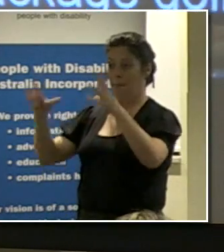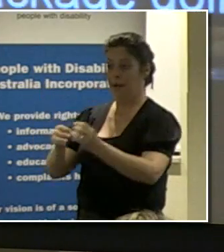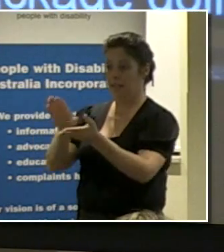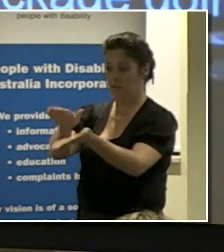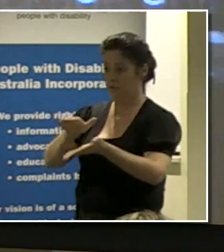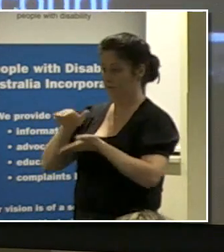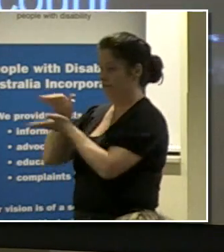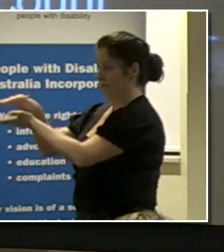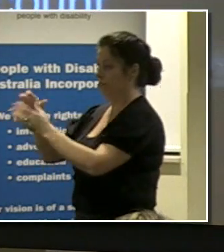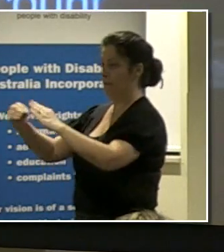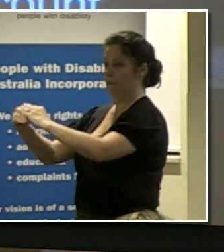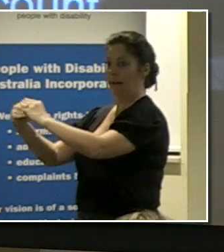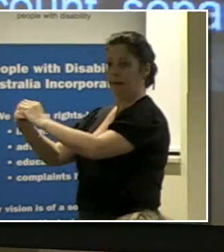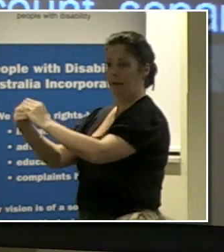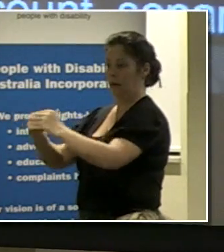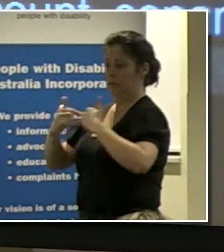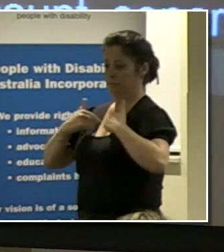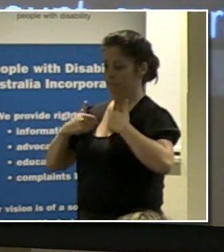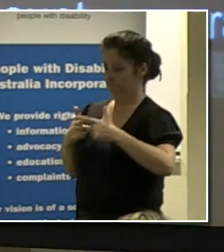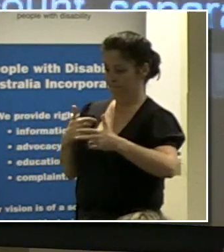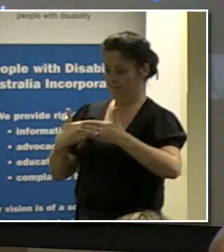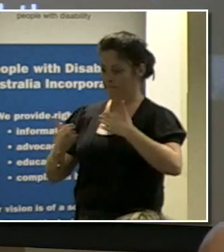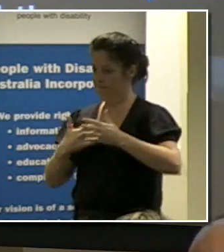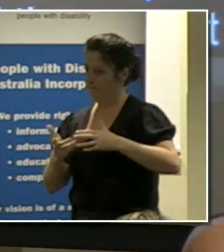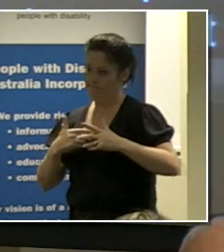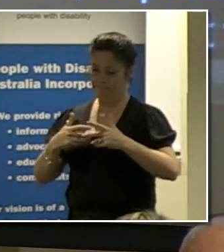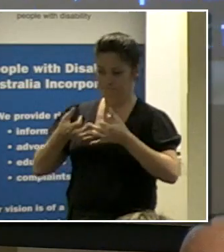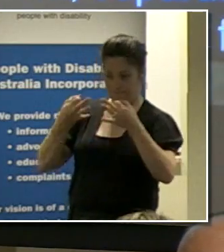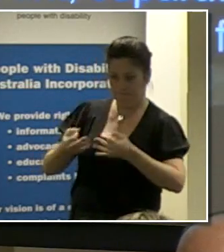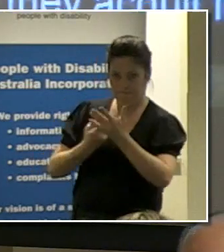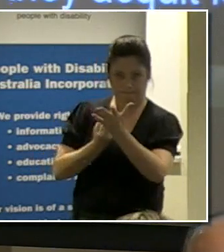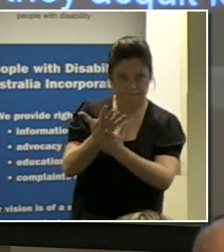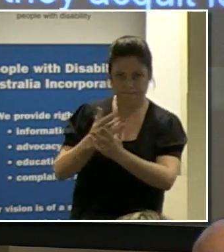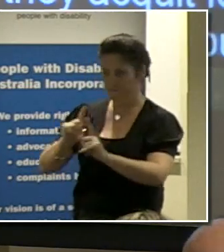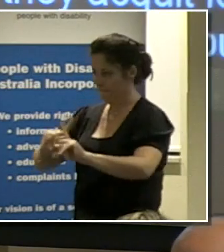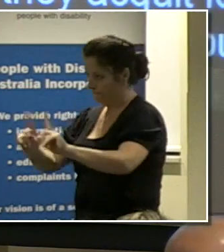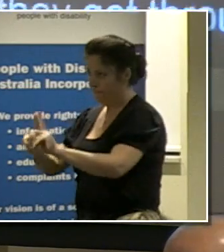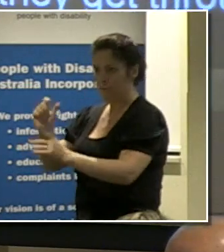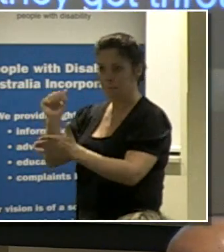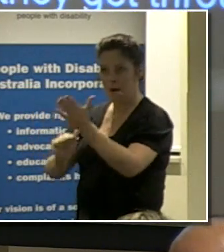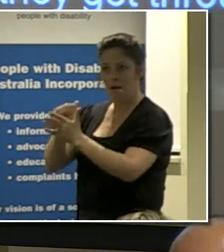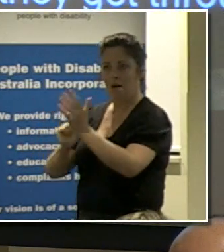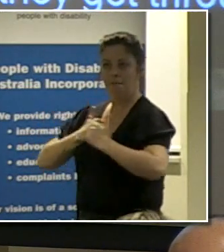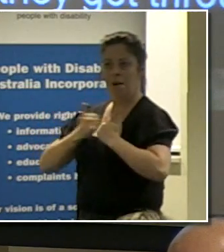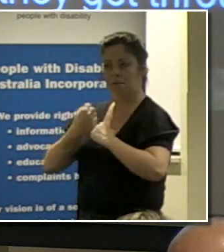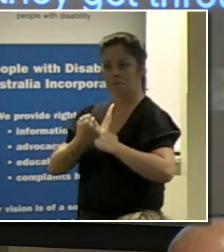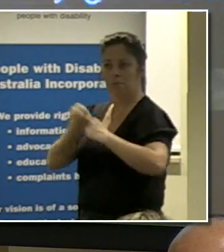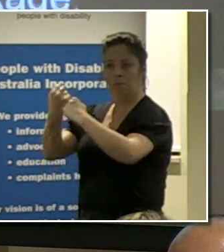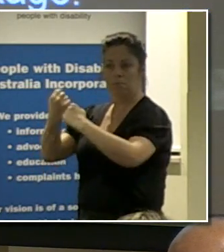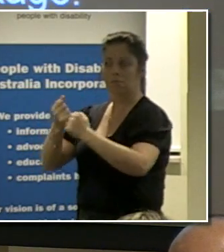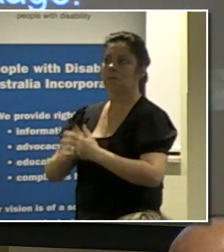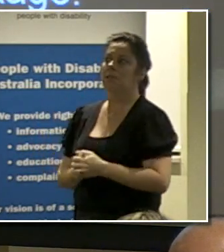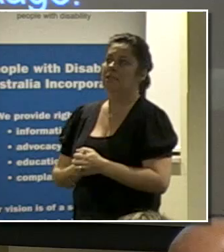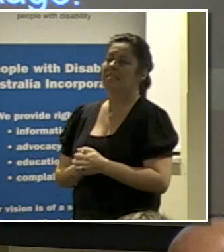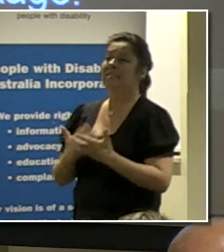bank account, and they are quit for the supports that they get through that package. There's some significant limitations